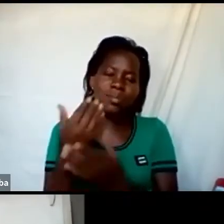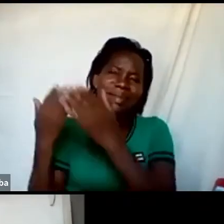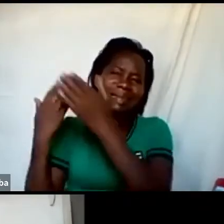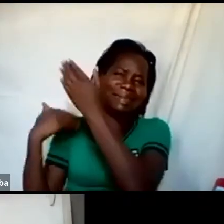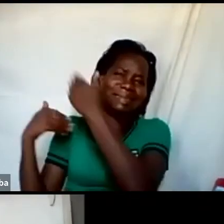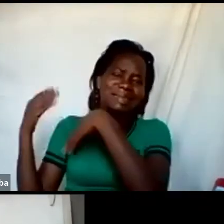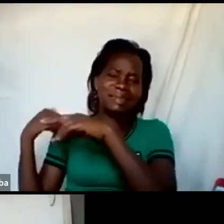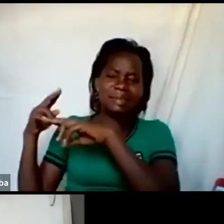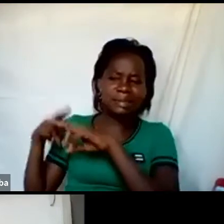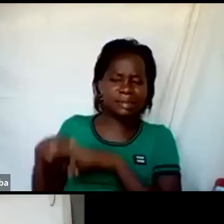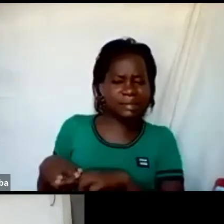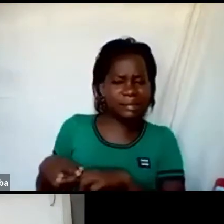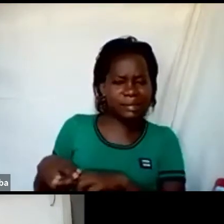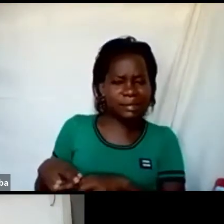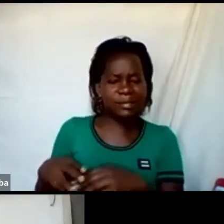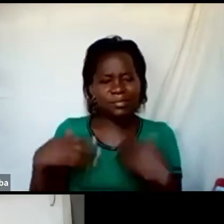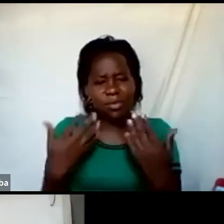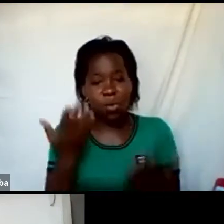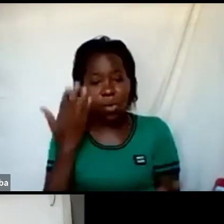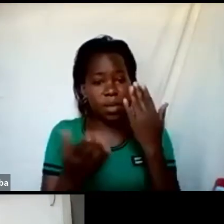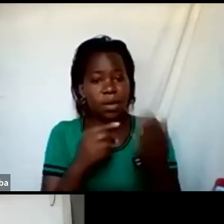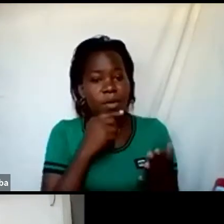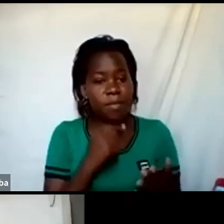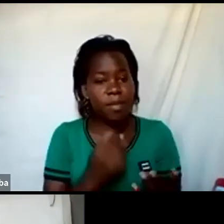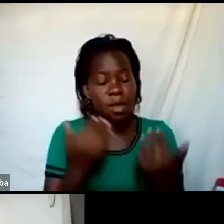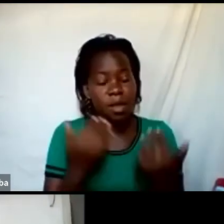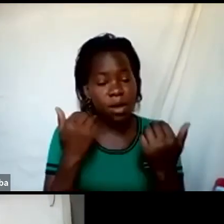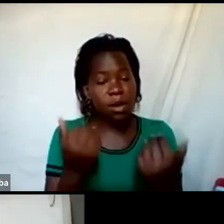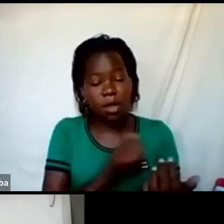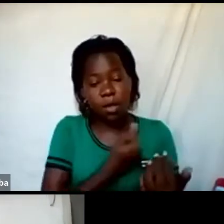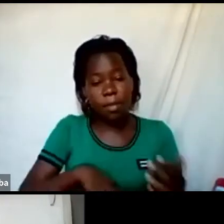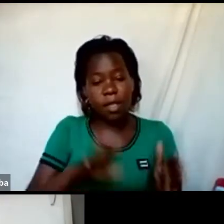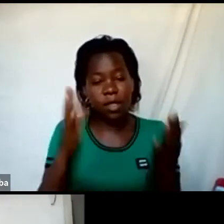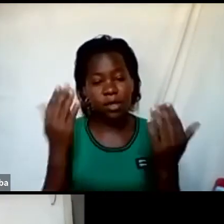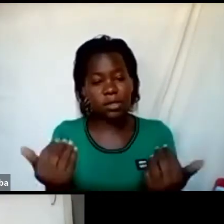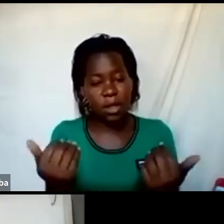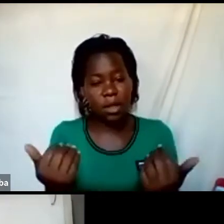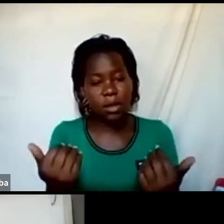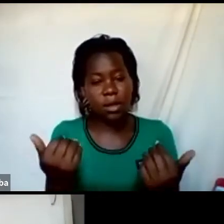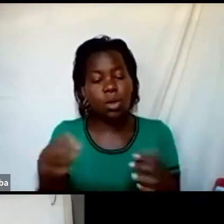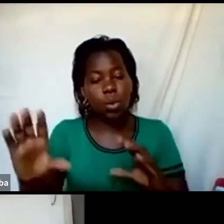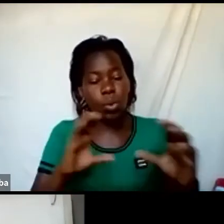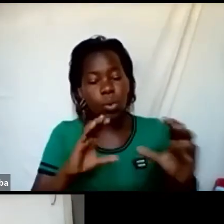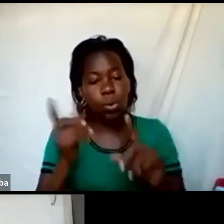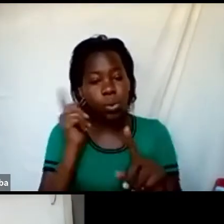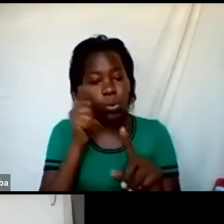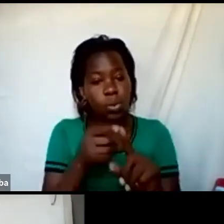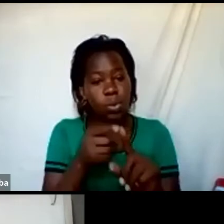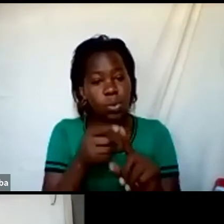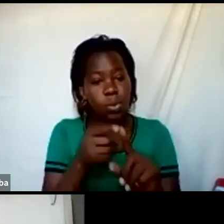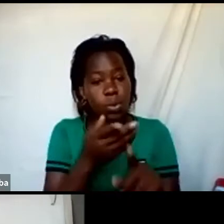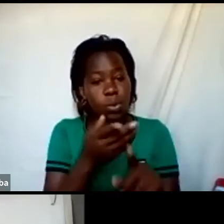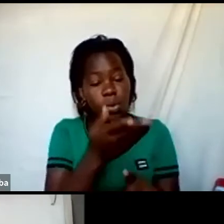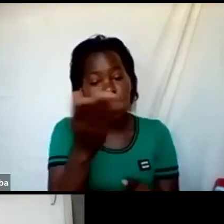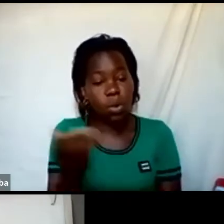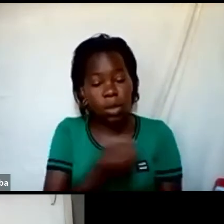men. Now you are mothers as well. So now I'm talking to you as the mothers of the next